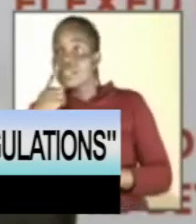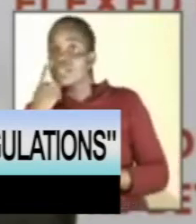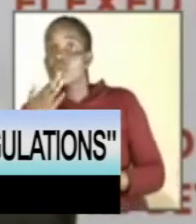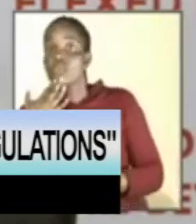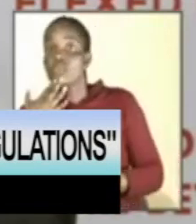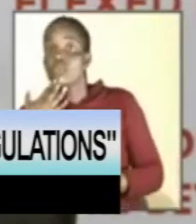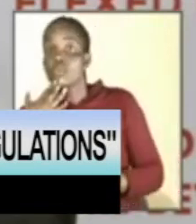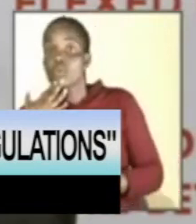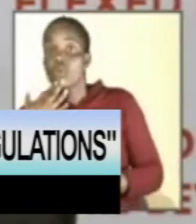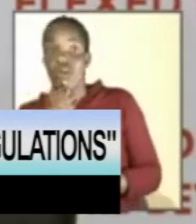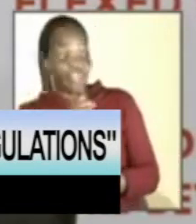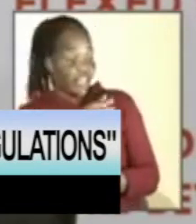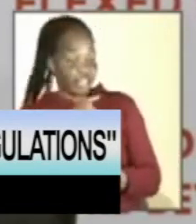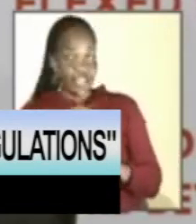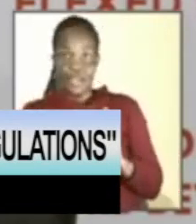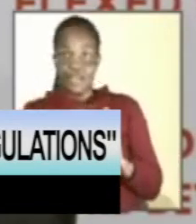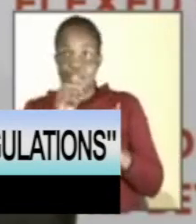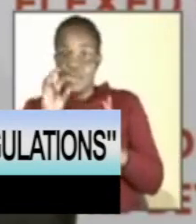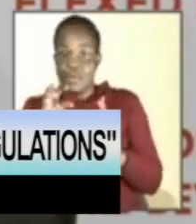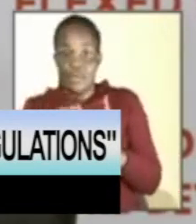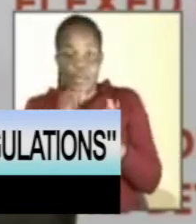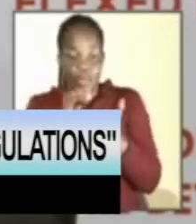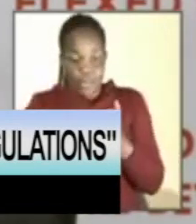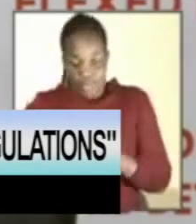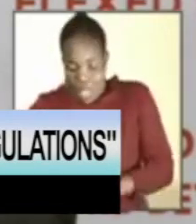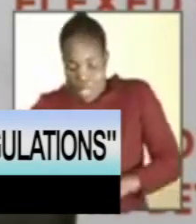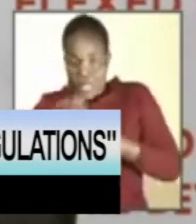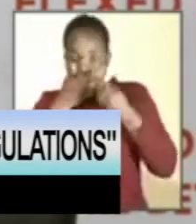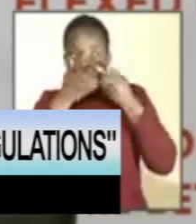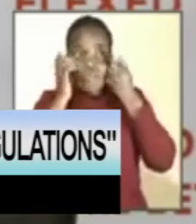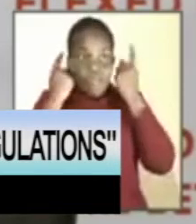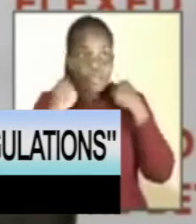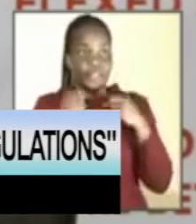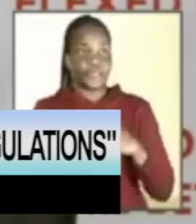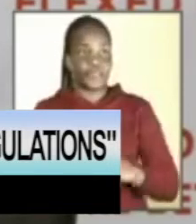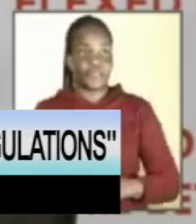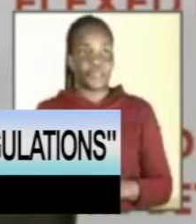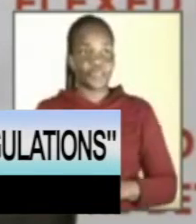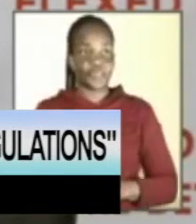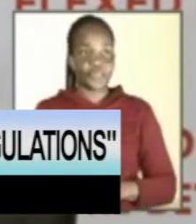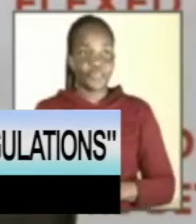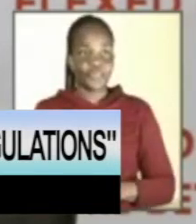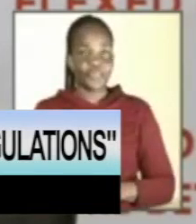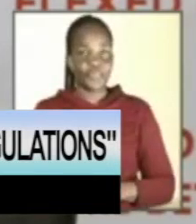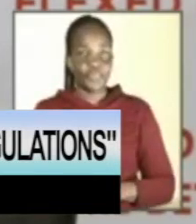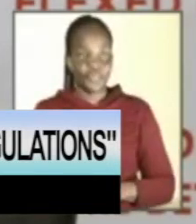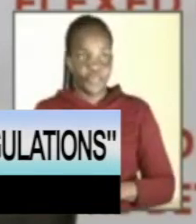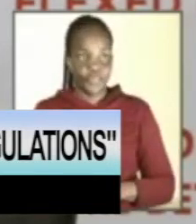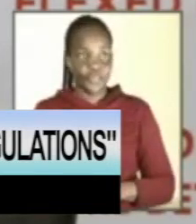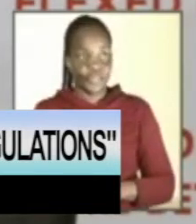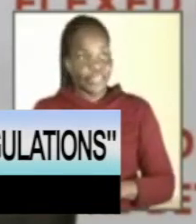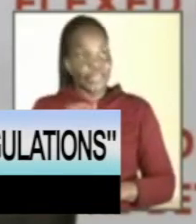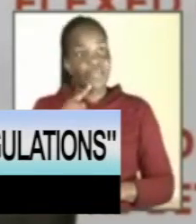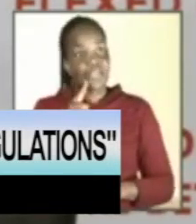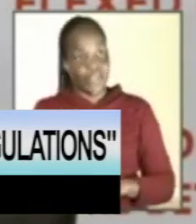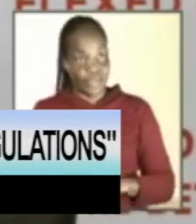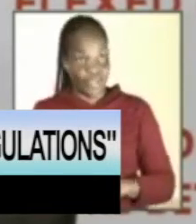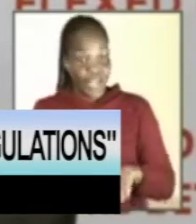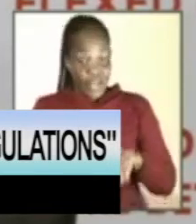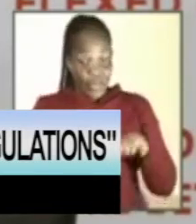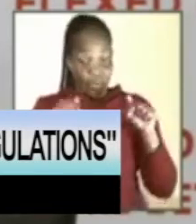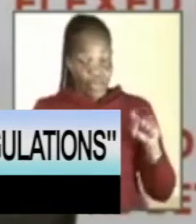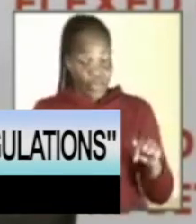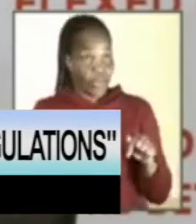somebody that they are fearing, they pull them out and they put them on. So I must say at this